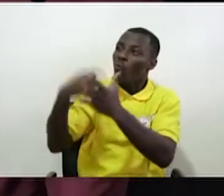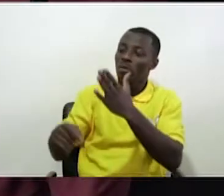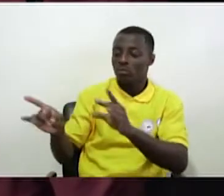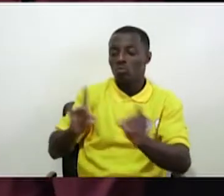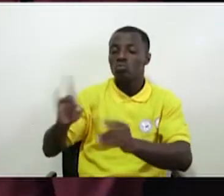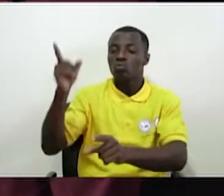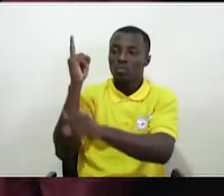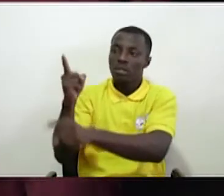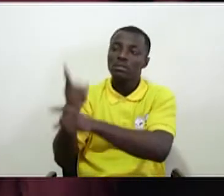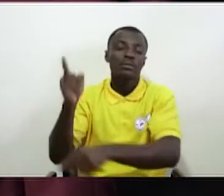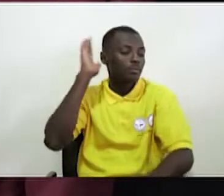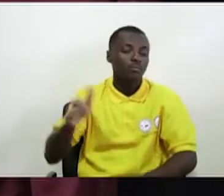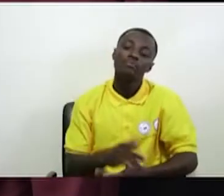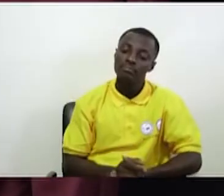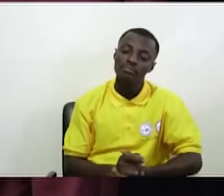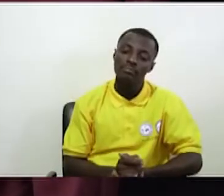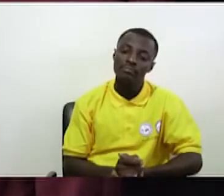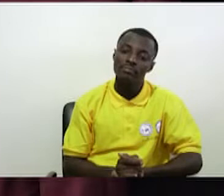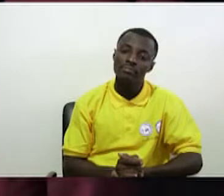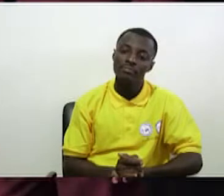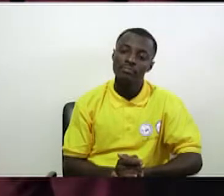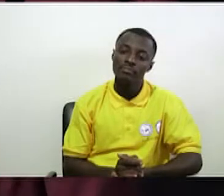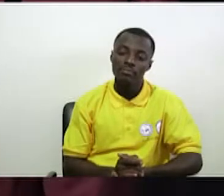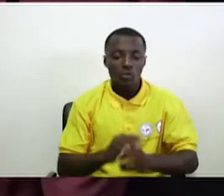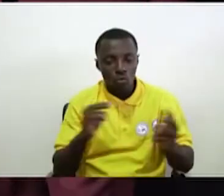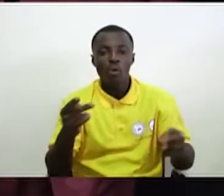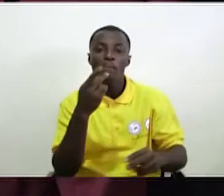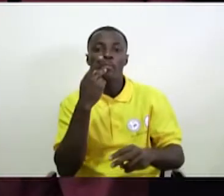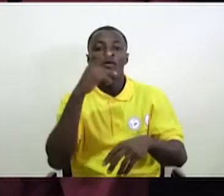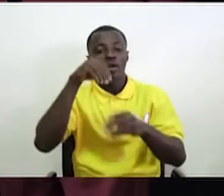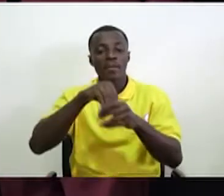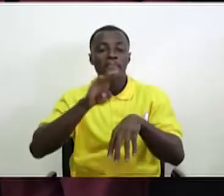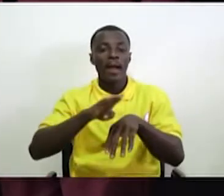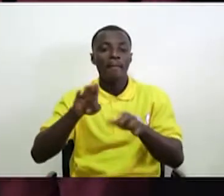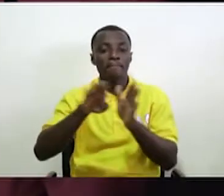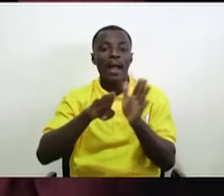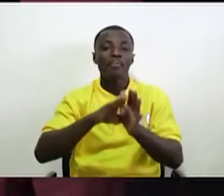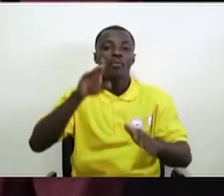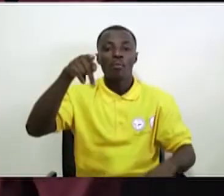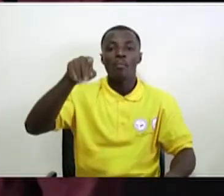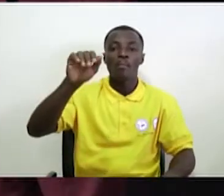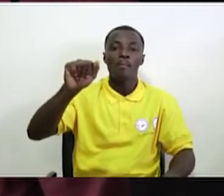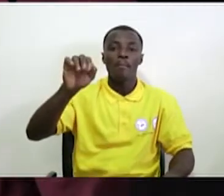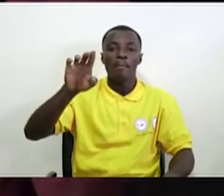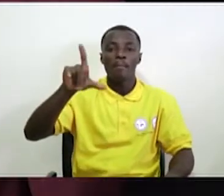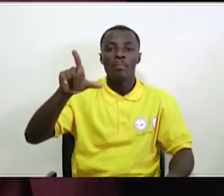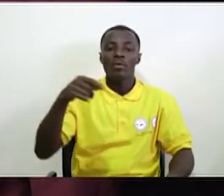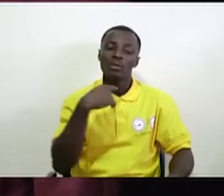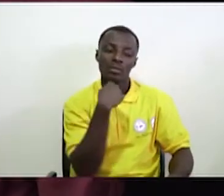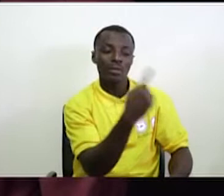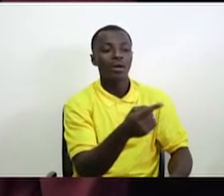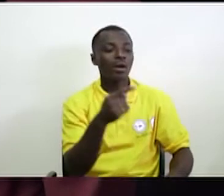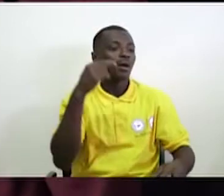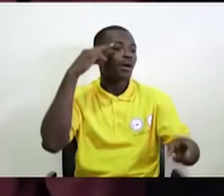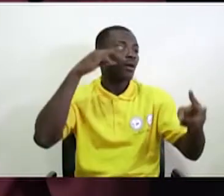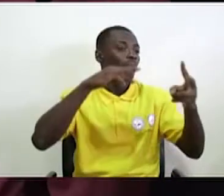we came here. Ye wu kura ansa na ye ba ha. The Apostle Paul said, Osman for Paul say, to Prophet Agabus, or Kachre Odi for Agabus, who